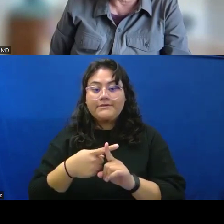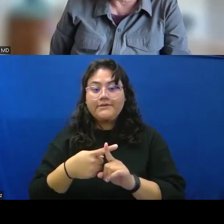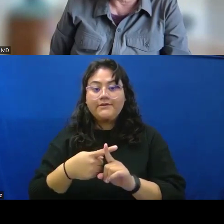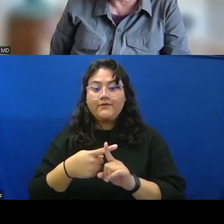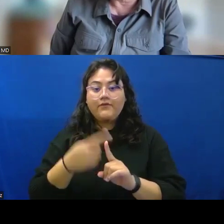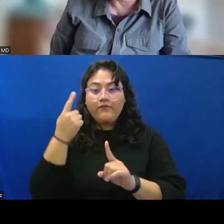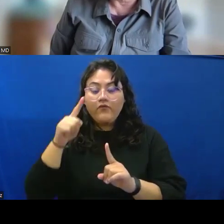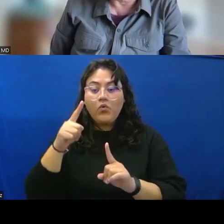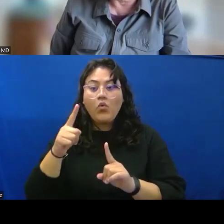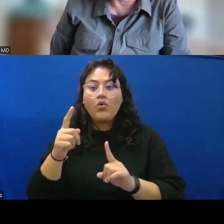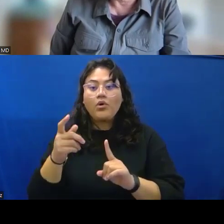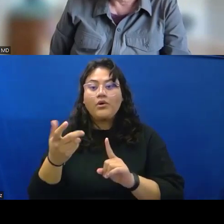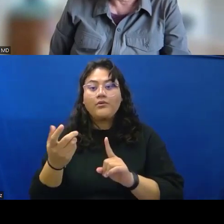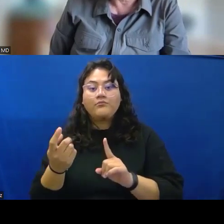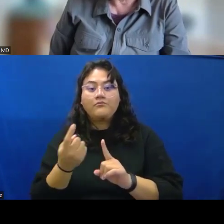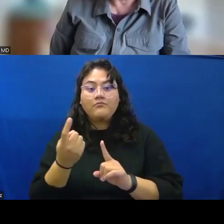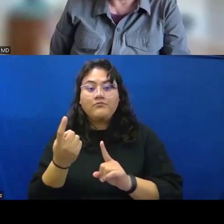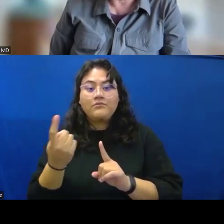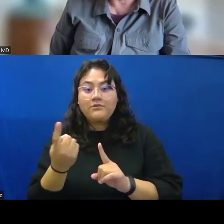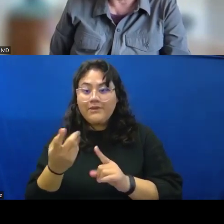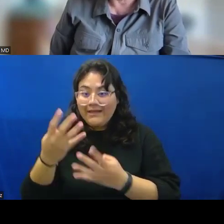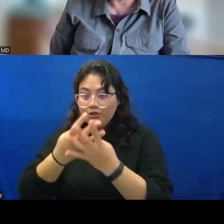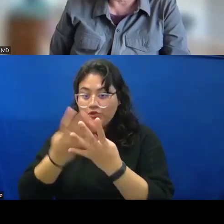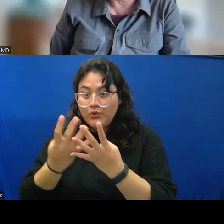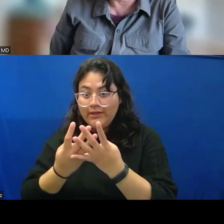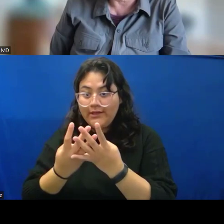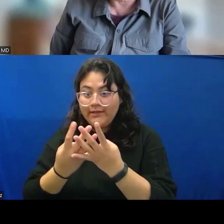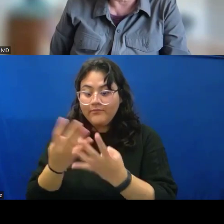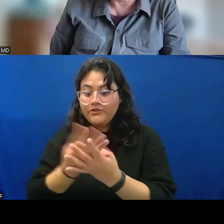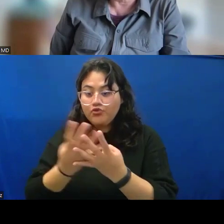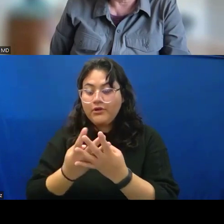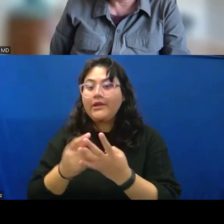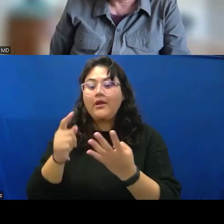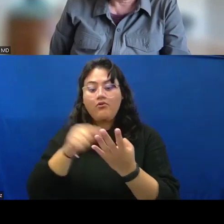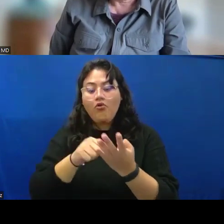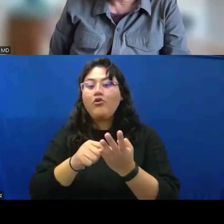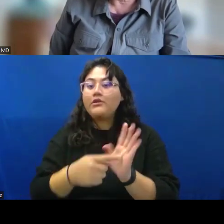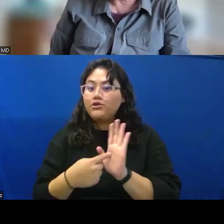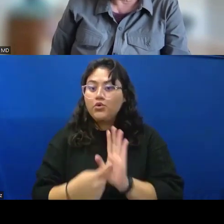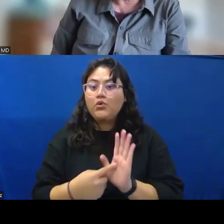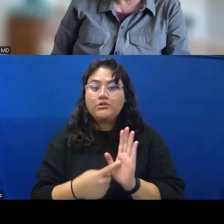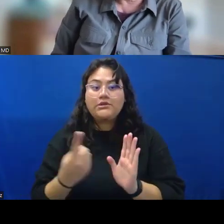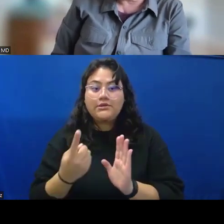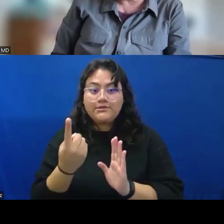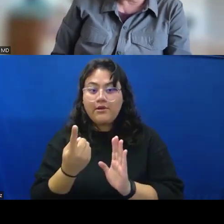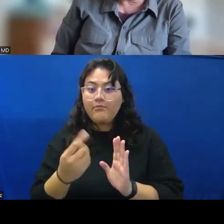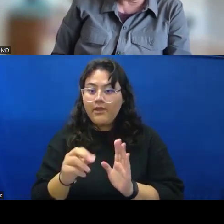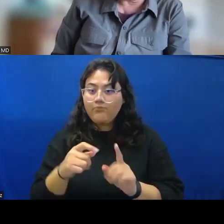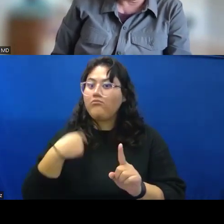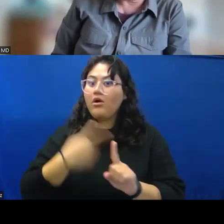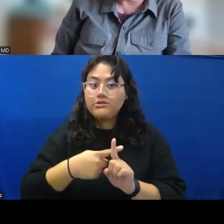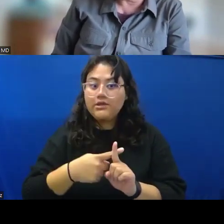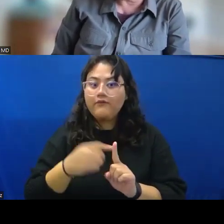be referred to an audiologist for diagnostic consultation and testing. This means if the office